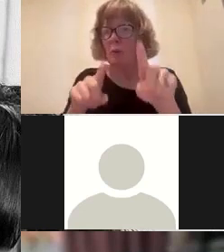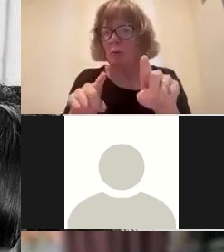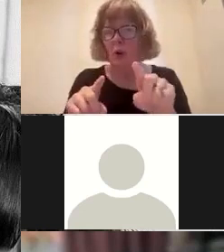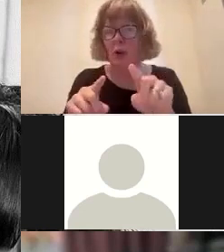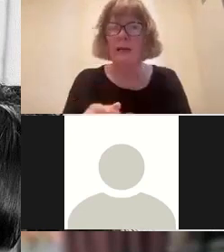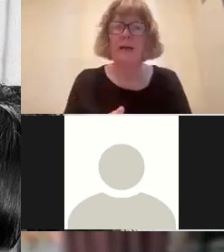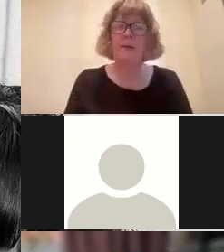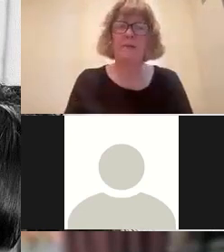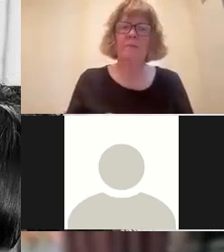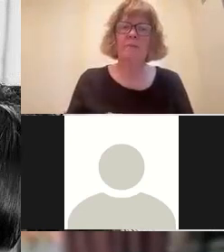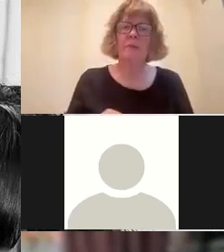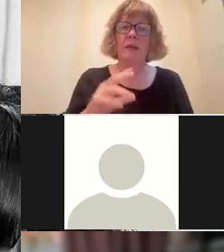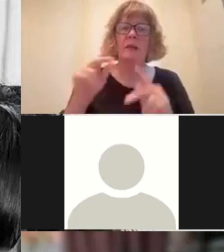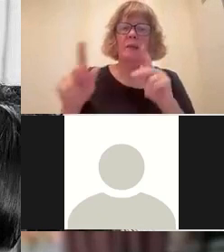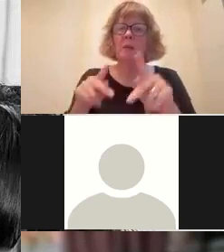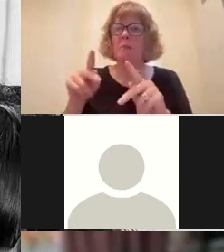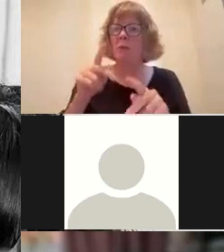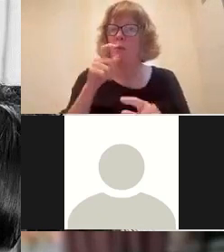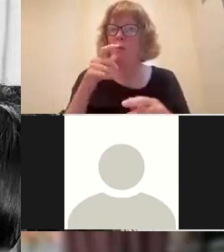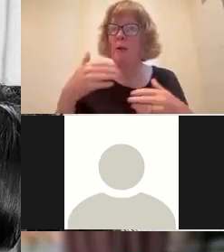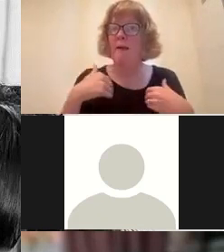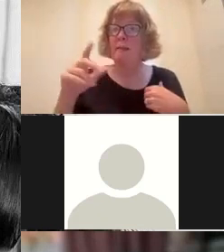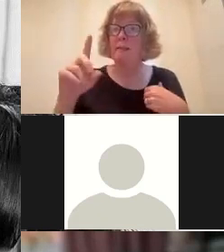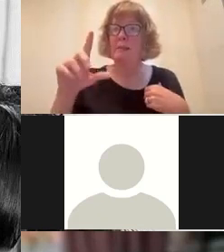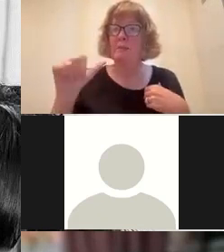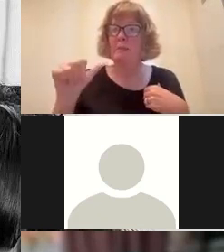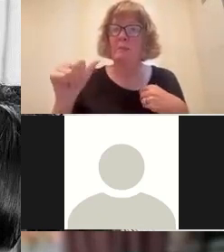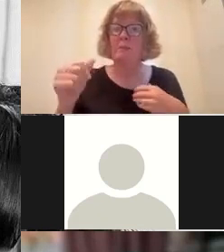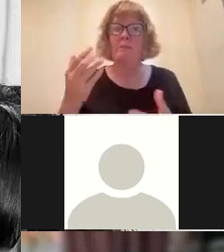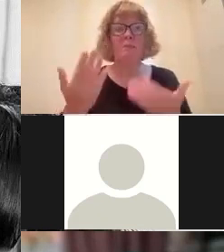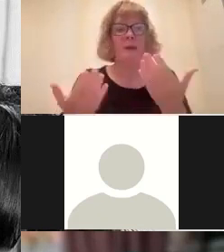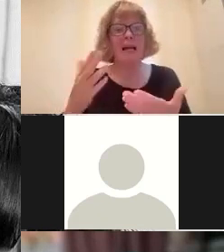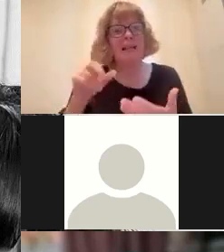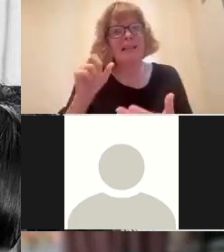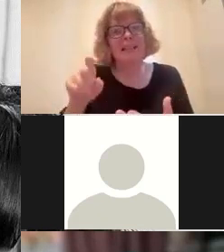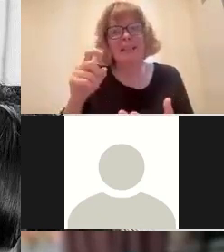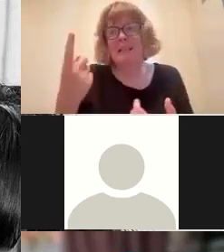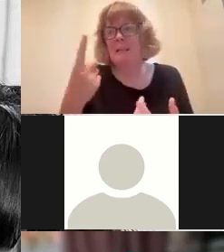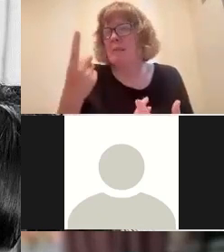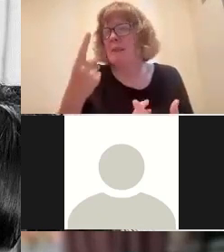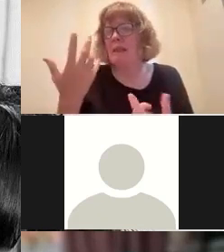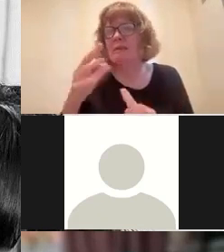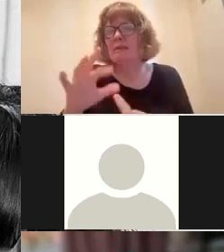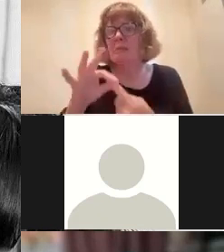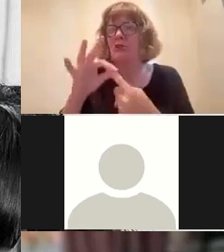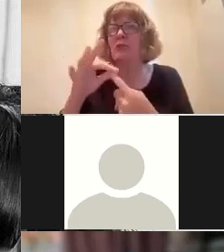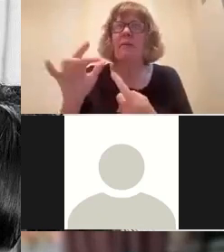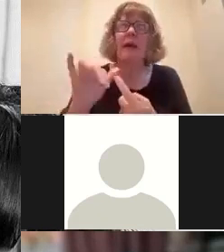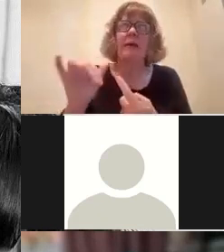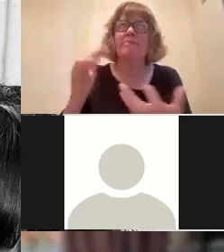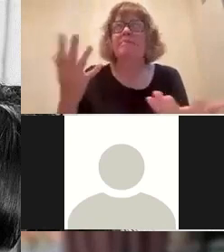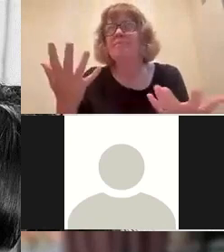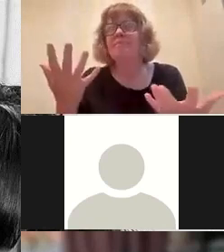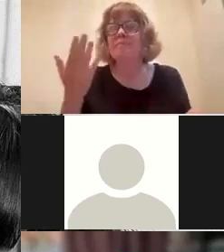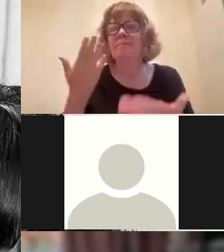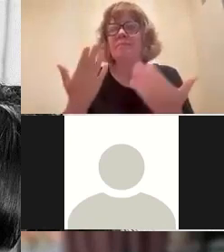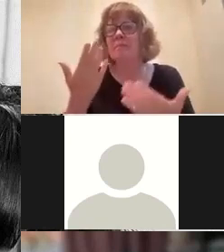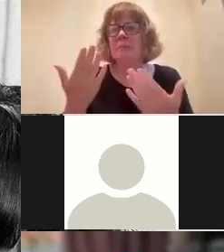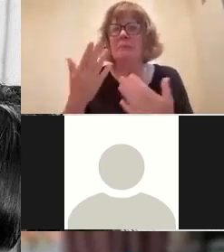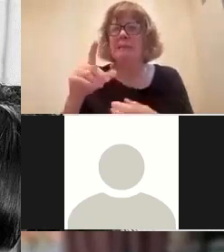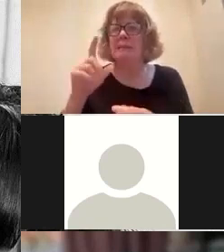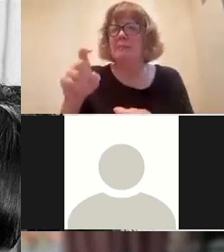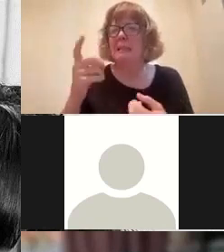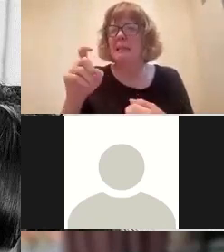and individuals with disabilities might require special considerations. For example, they may need extra